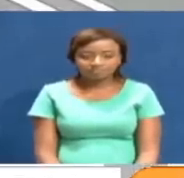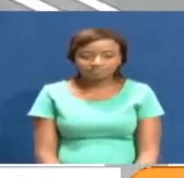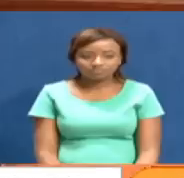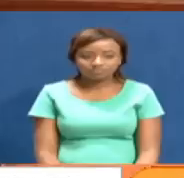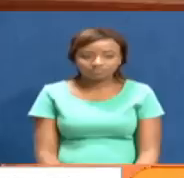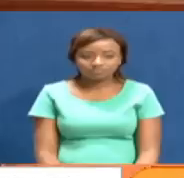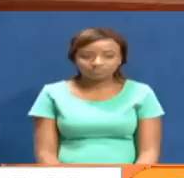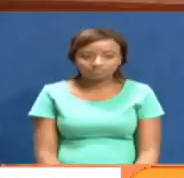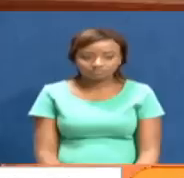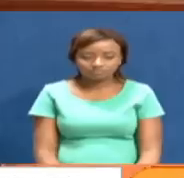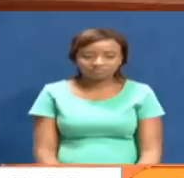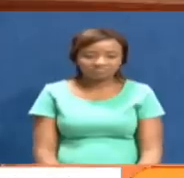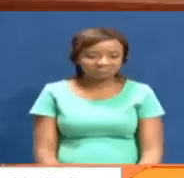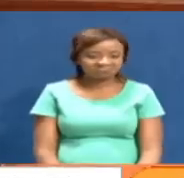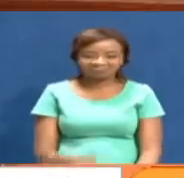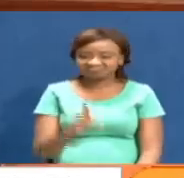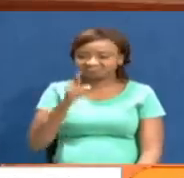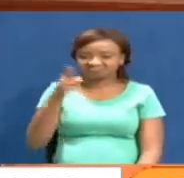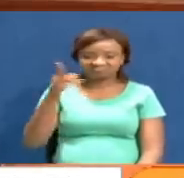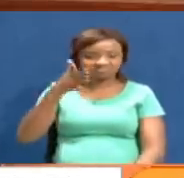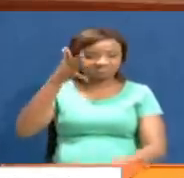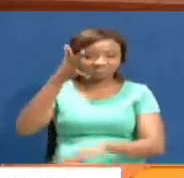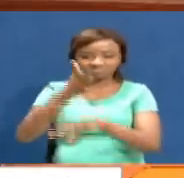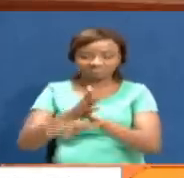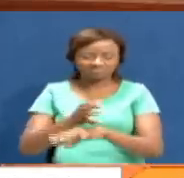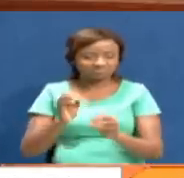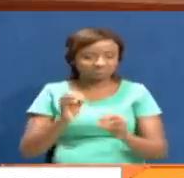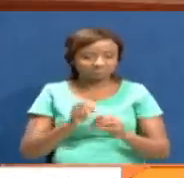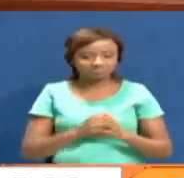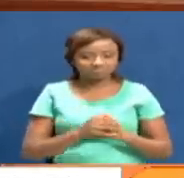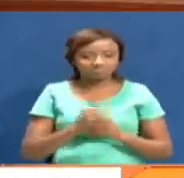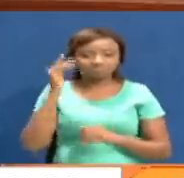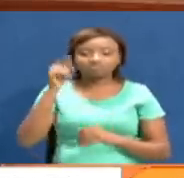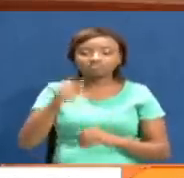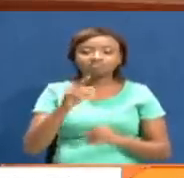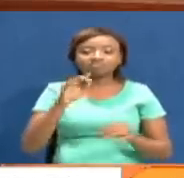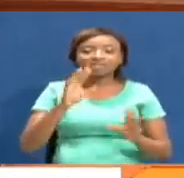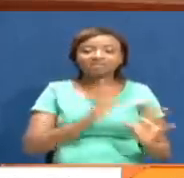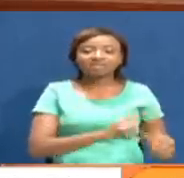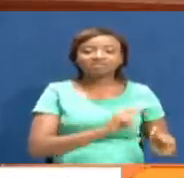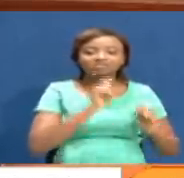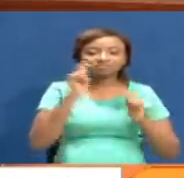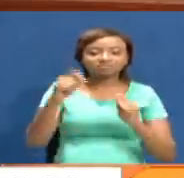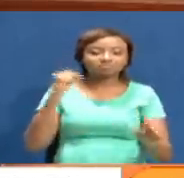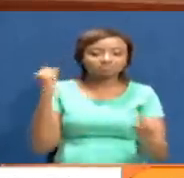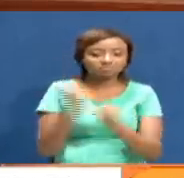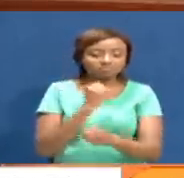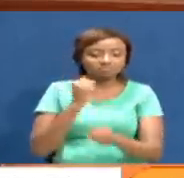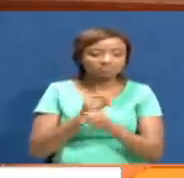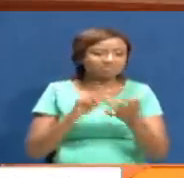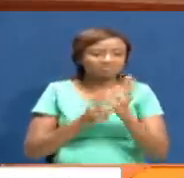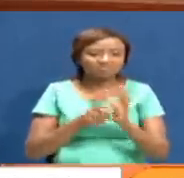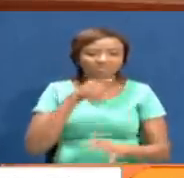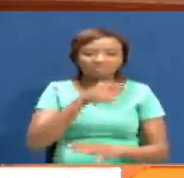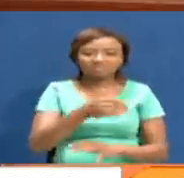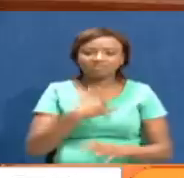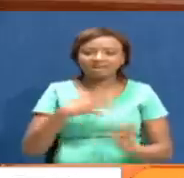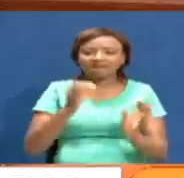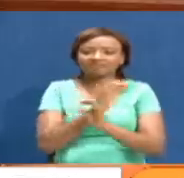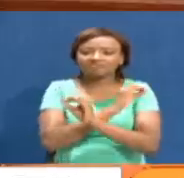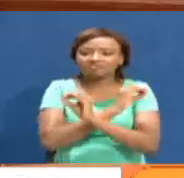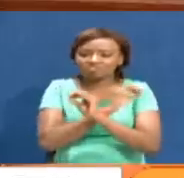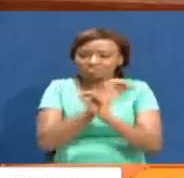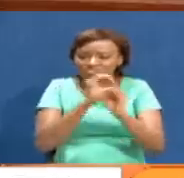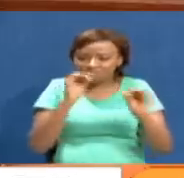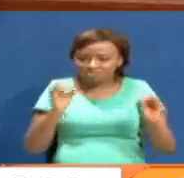it legitimate? No, it is not, because that's a transferred function. So he has absolutely no